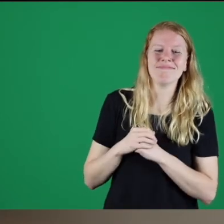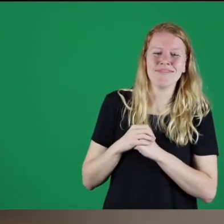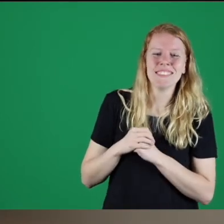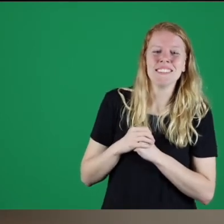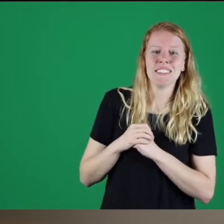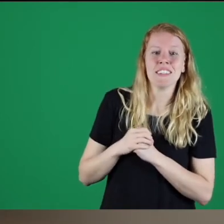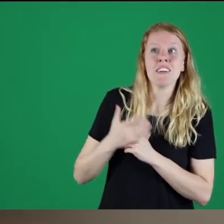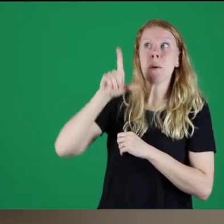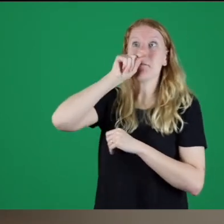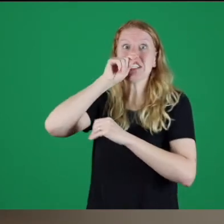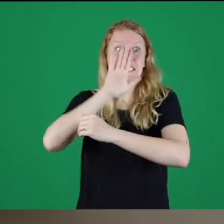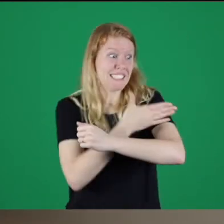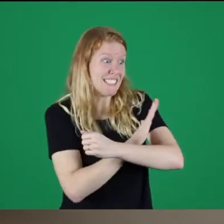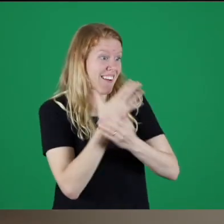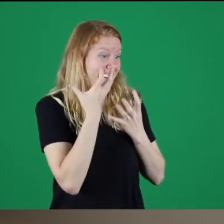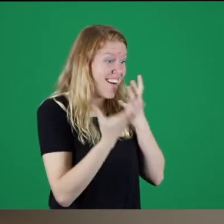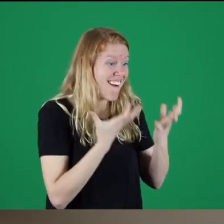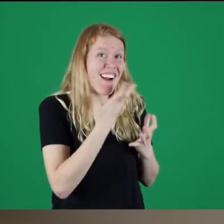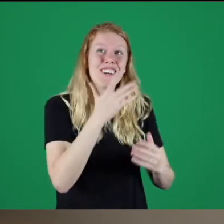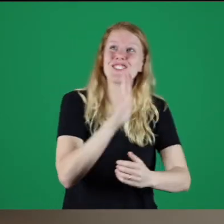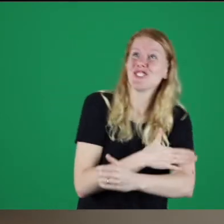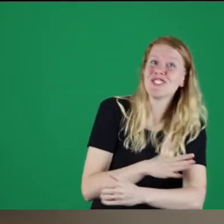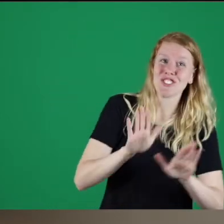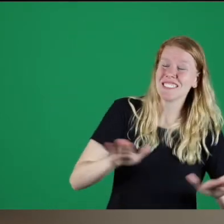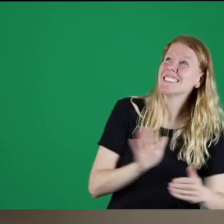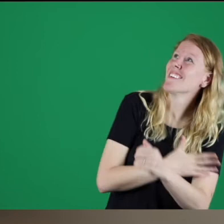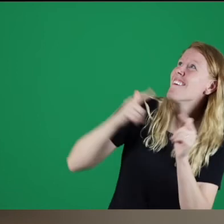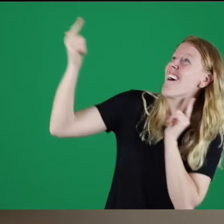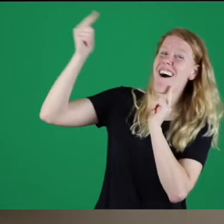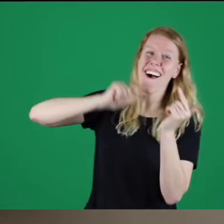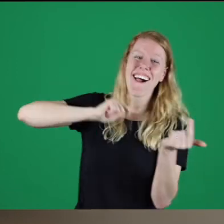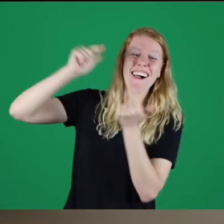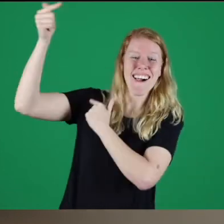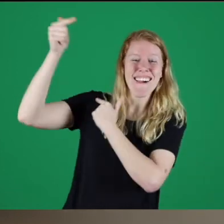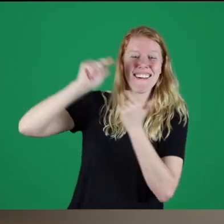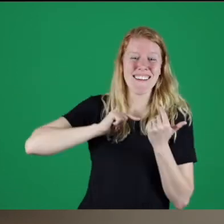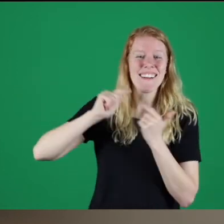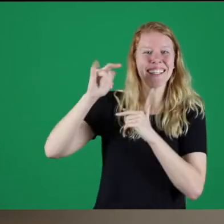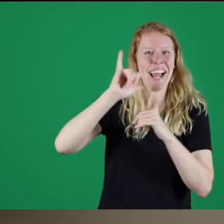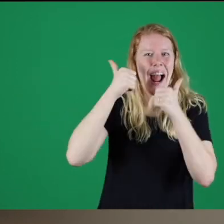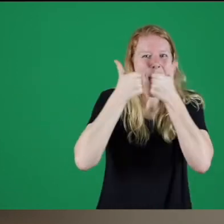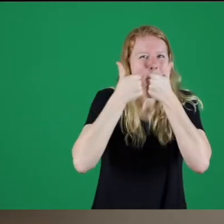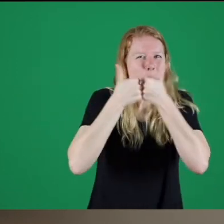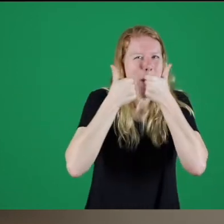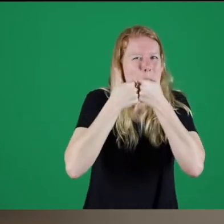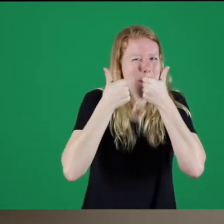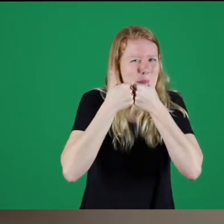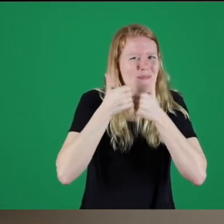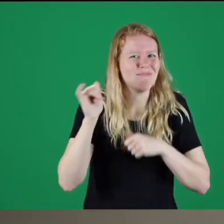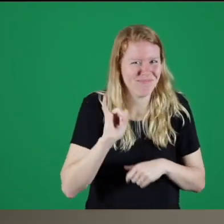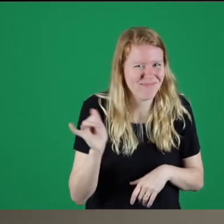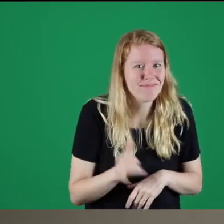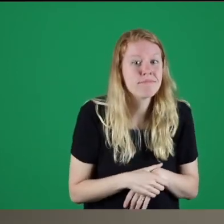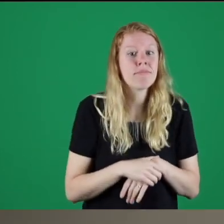time the birds sang, the children sang. And then the children decided to turn this into a game. Yes.